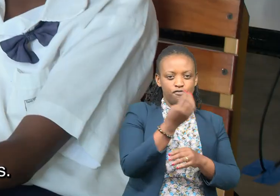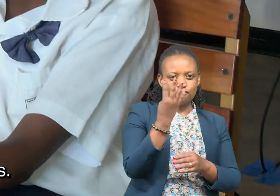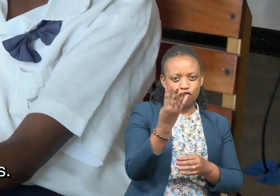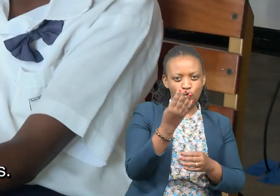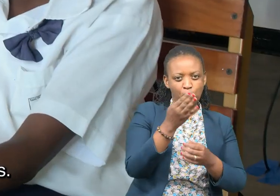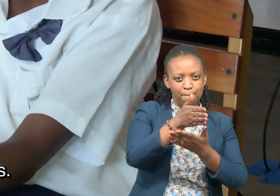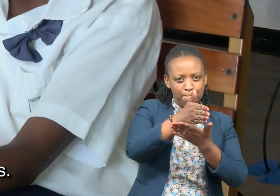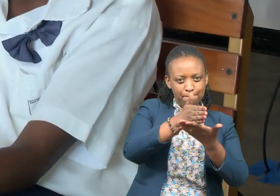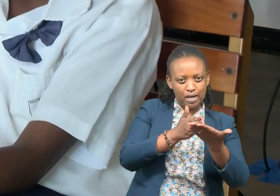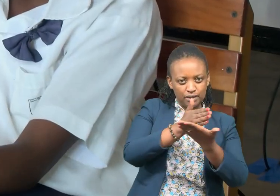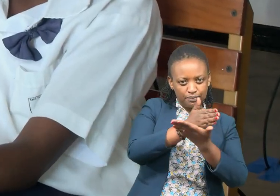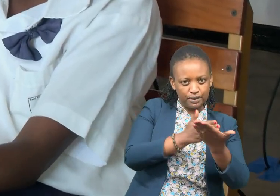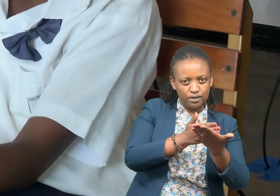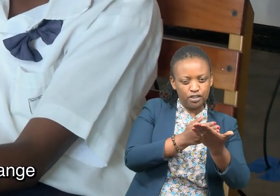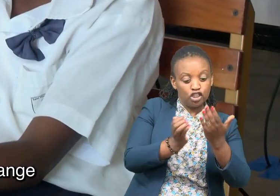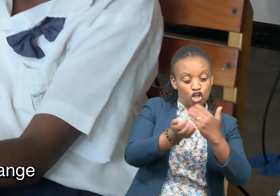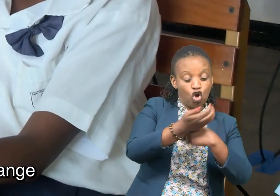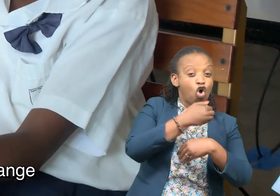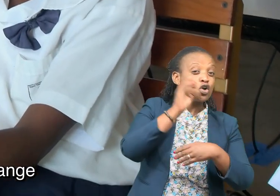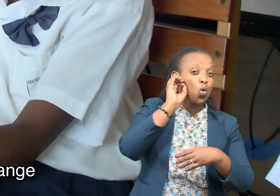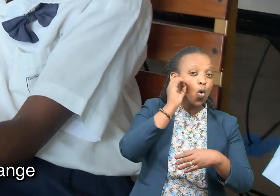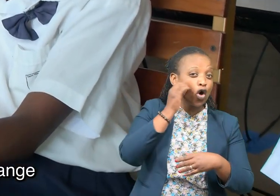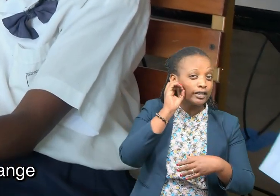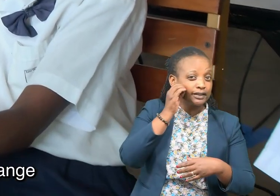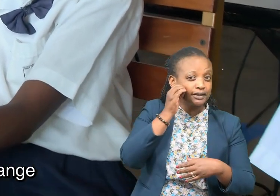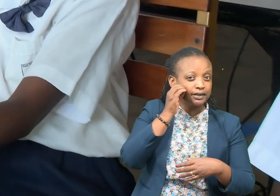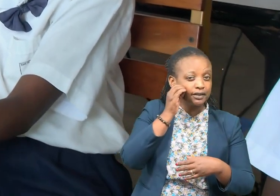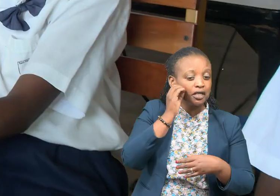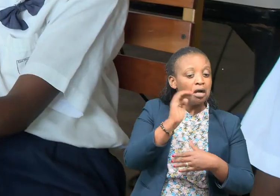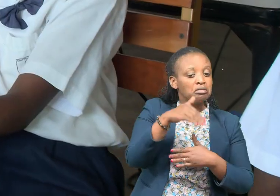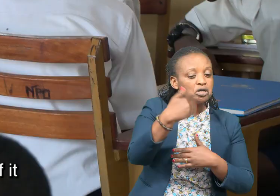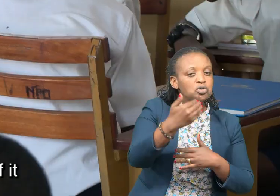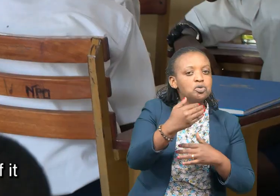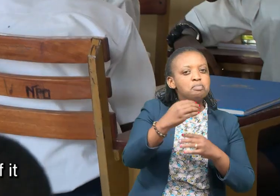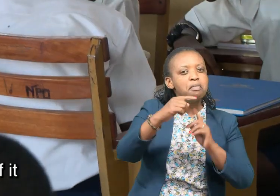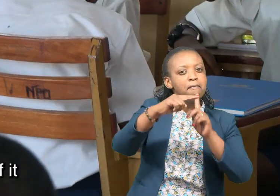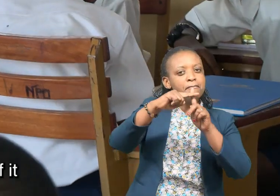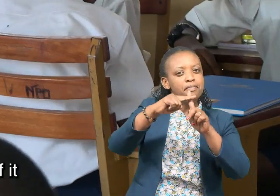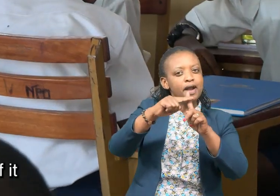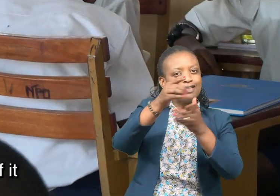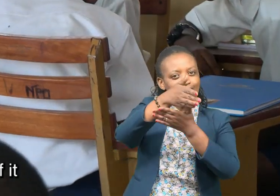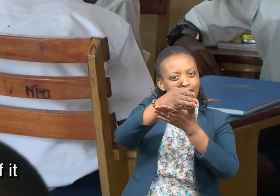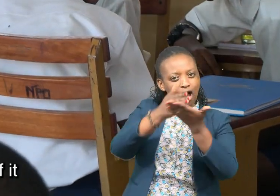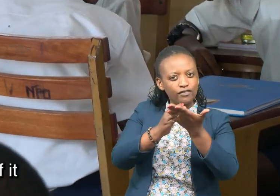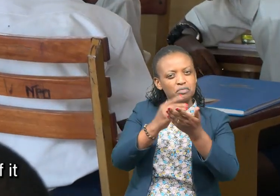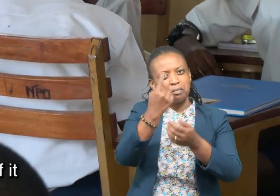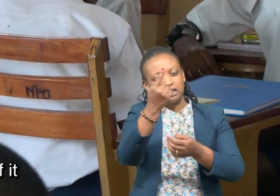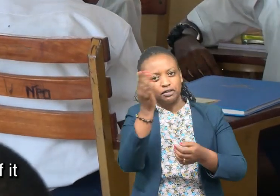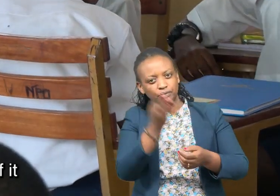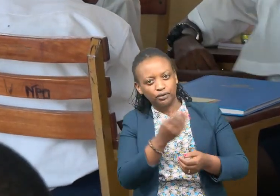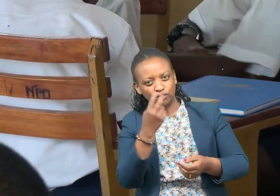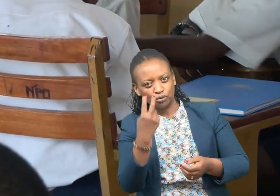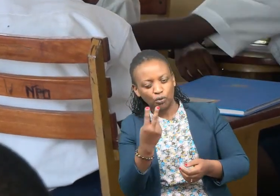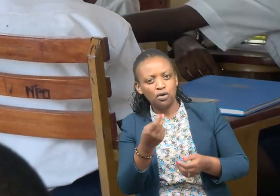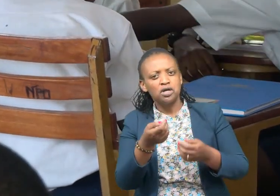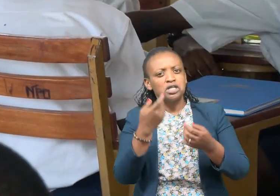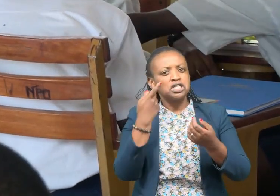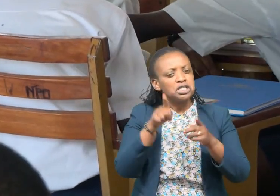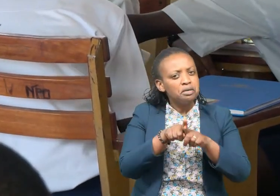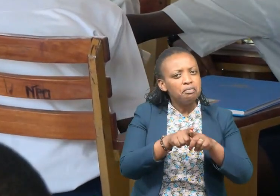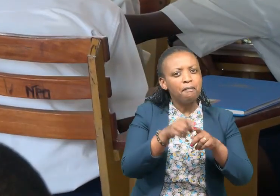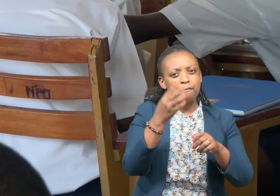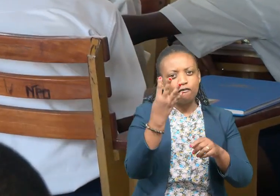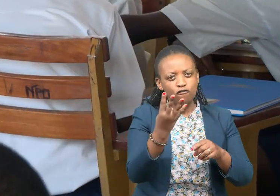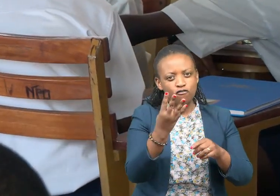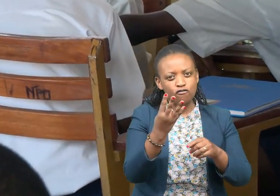We had 4 parts. That is the whole orange. Then plus a half of it, that